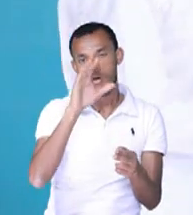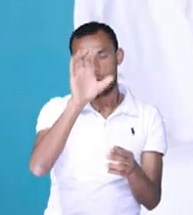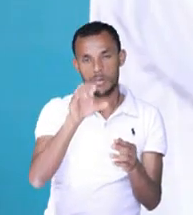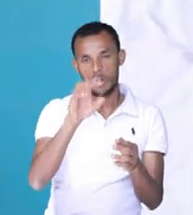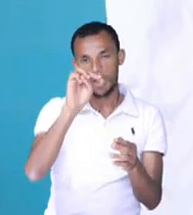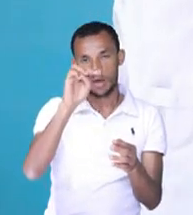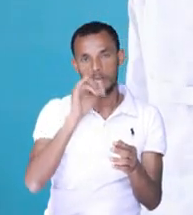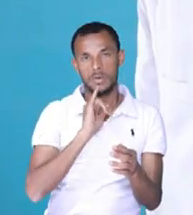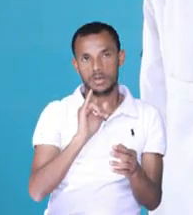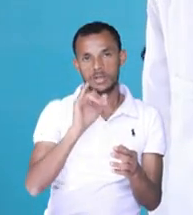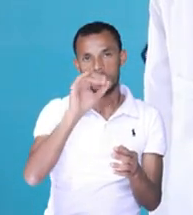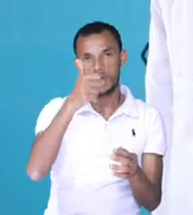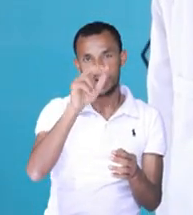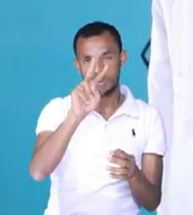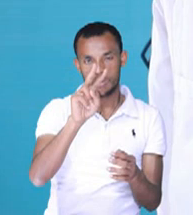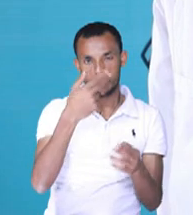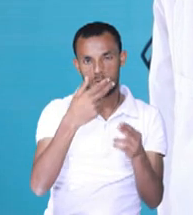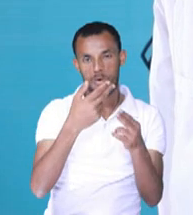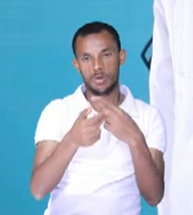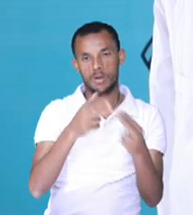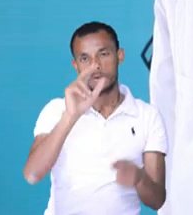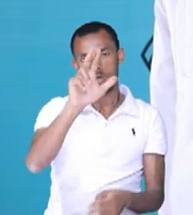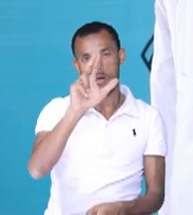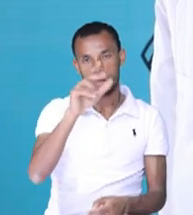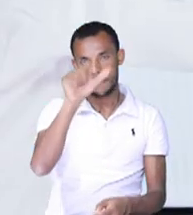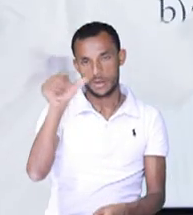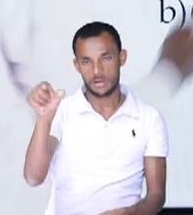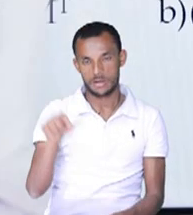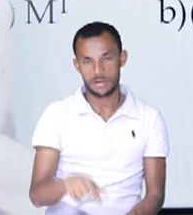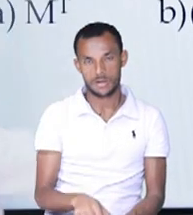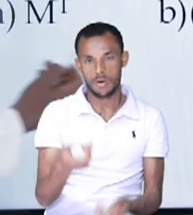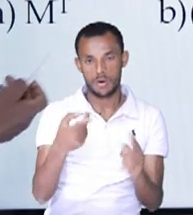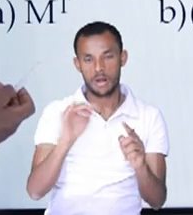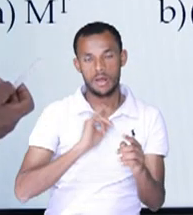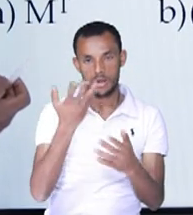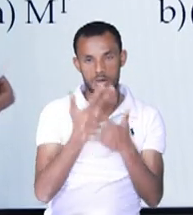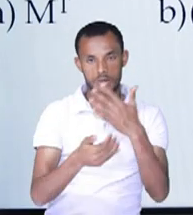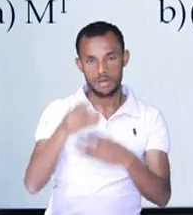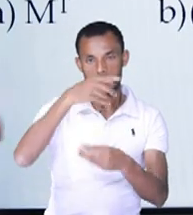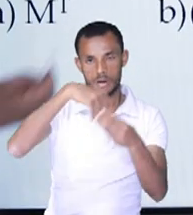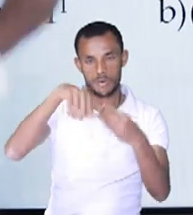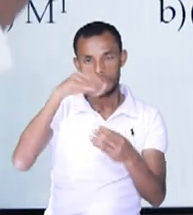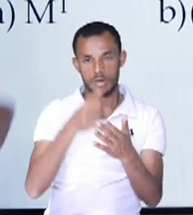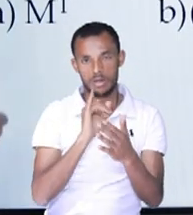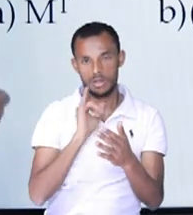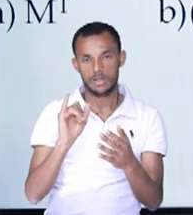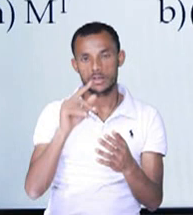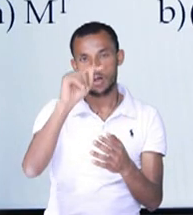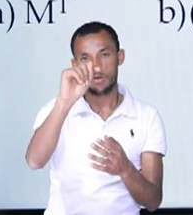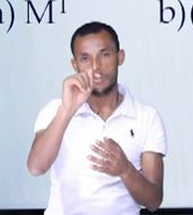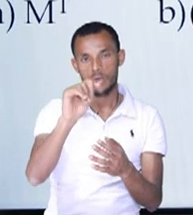2 by 3 matrix, 2 by 3 matrix. When I discuss about it is